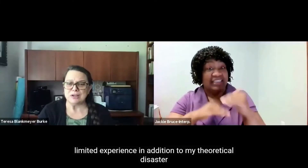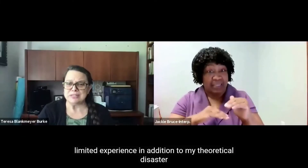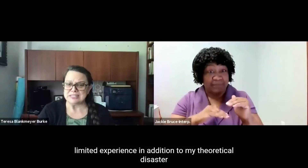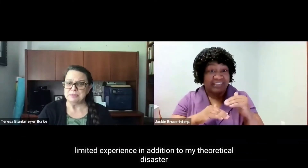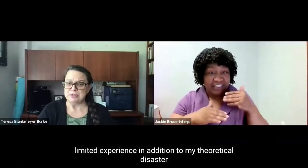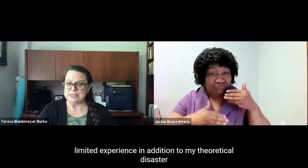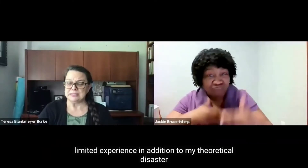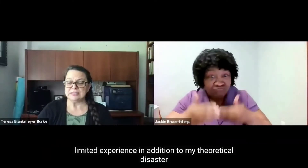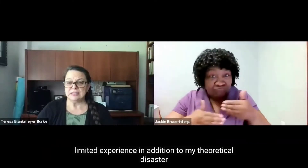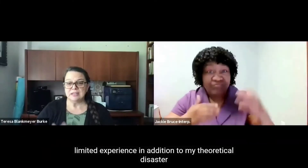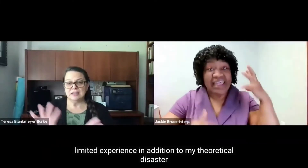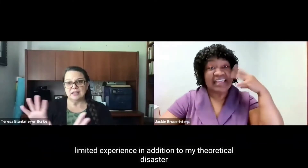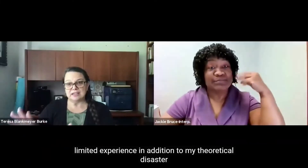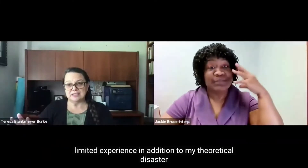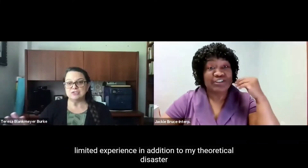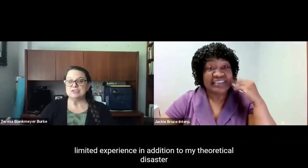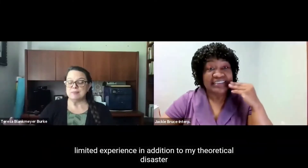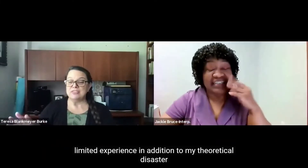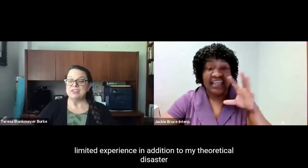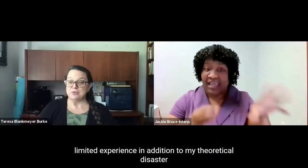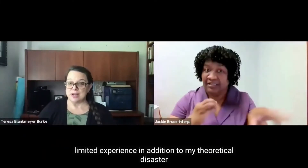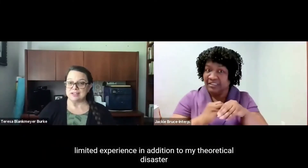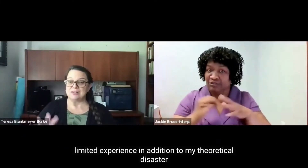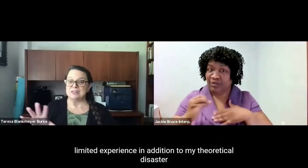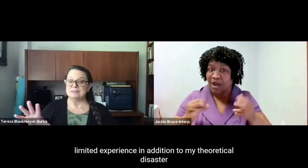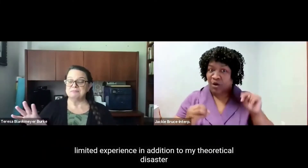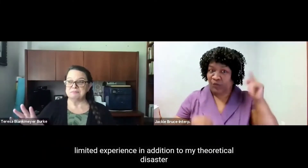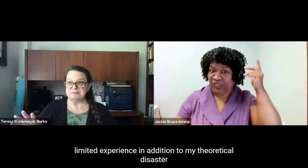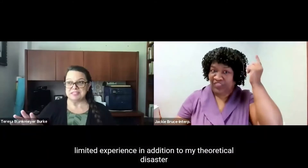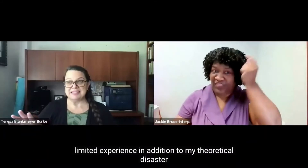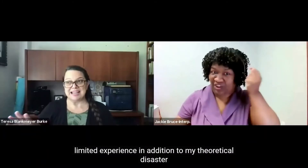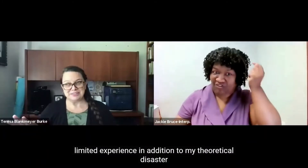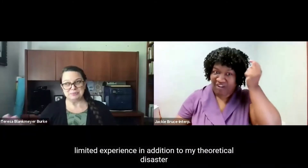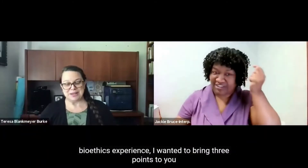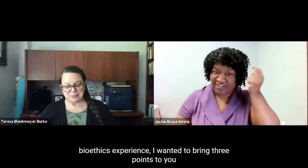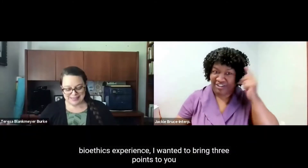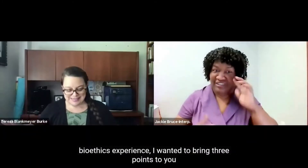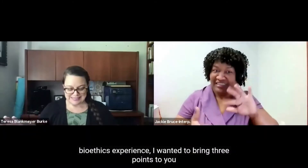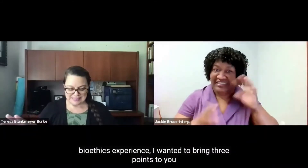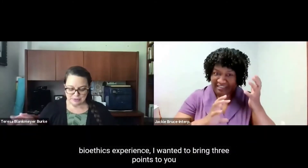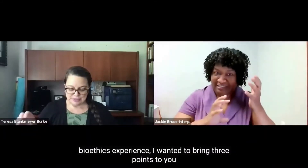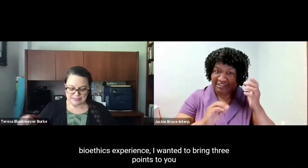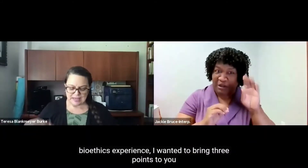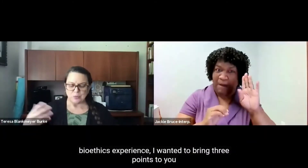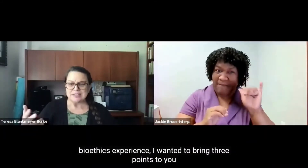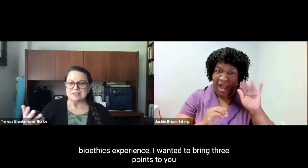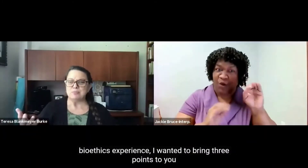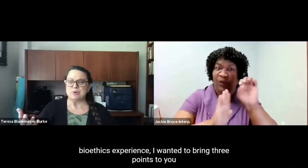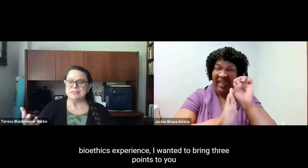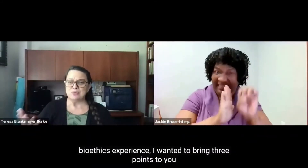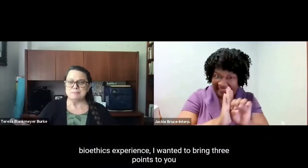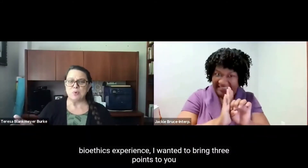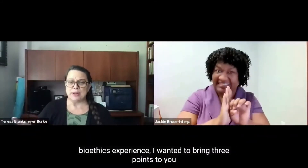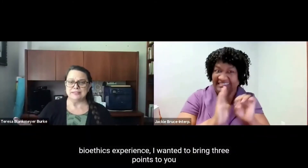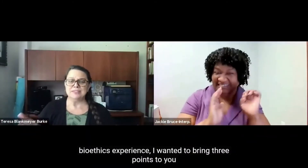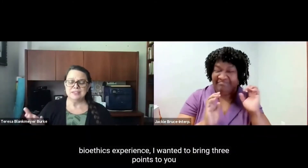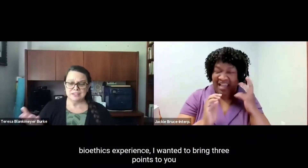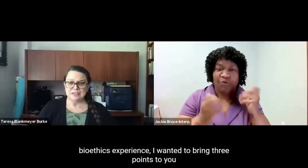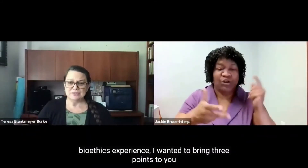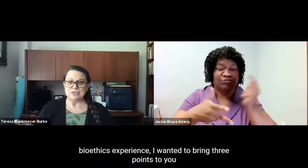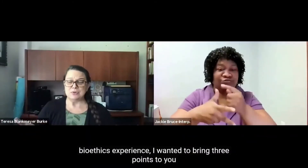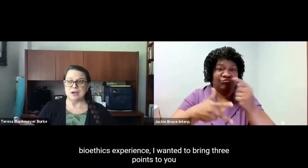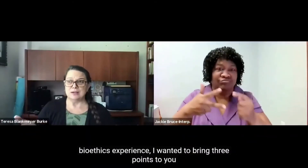on the ground experience, in addition to my theoretical disaster bioethics experience, I wanted to bring 3